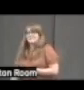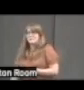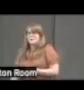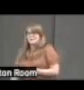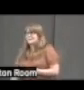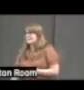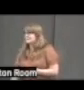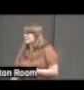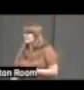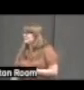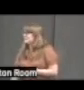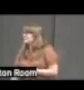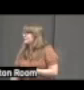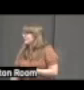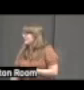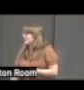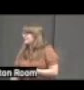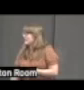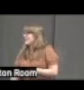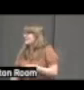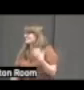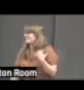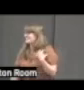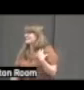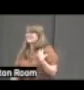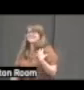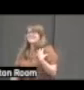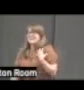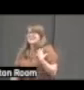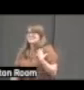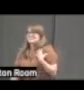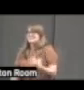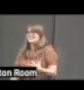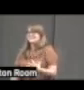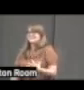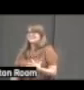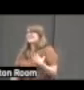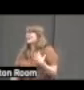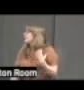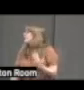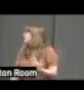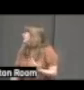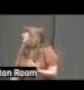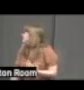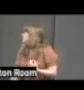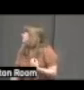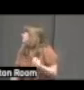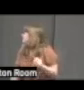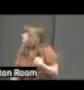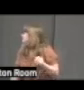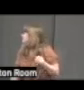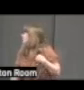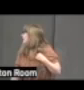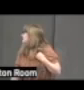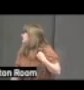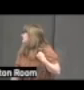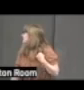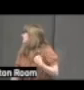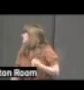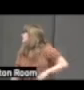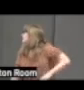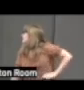of Oregon as being super green, right? And we're all really into the environment and saving this. But I